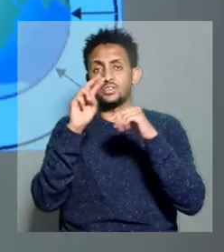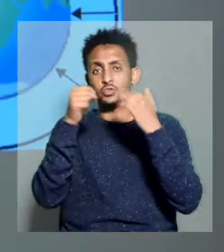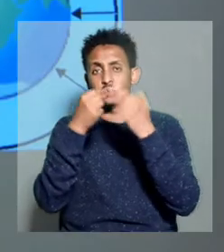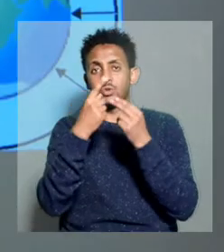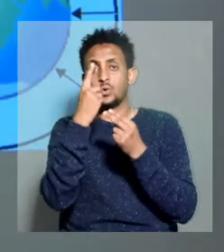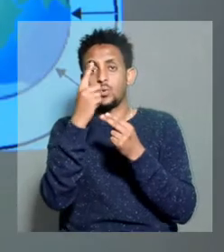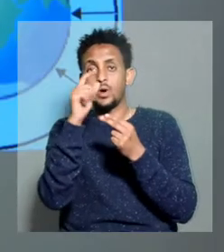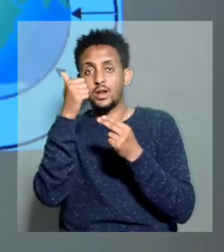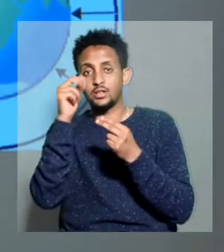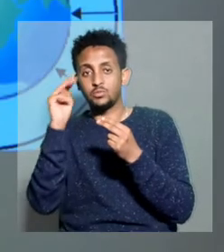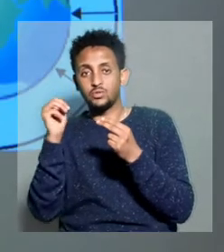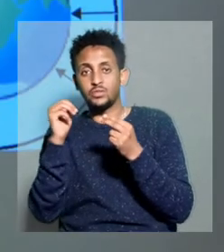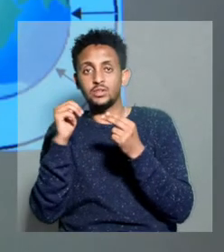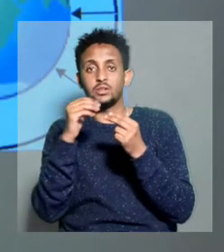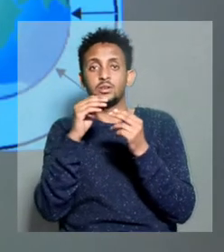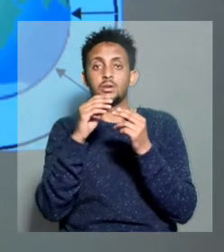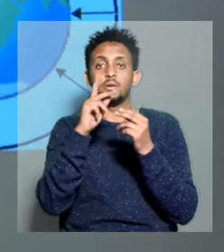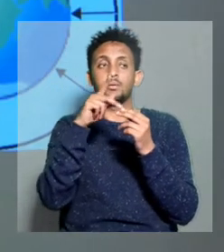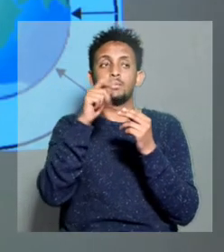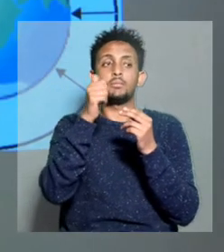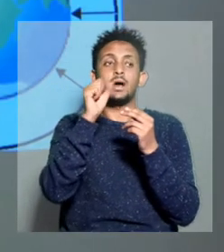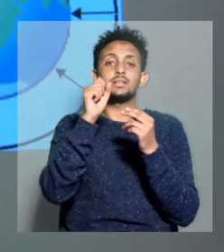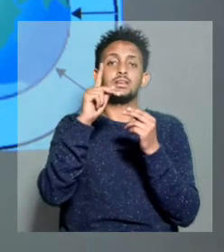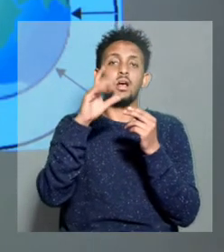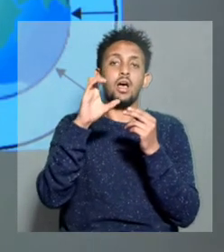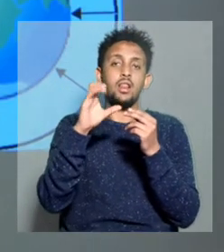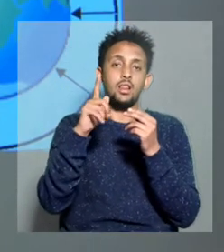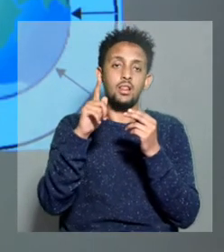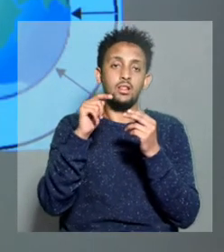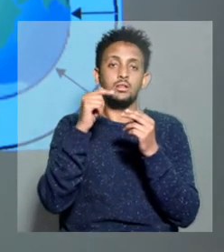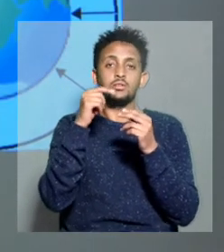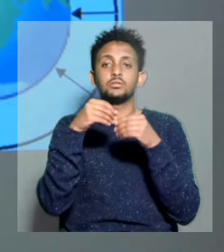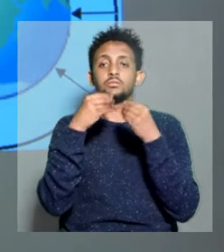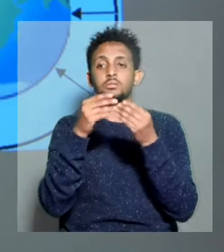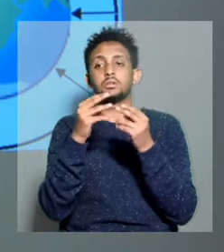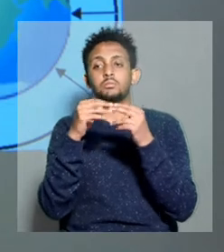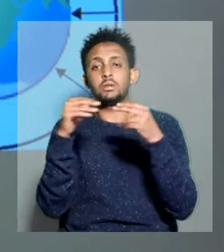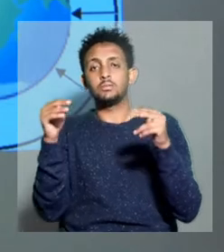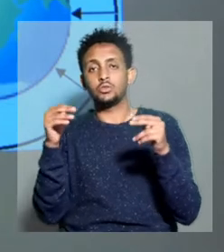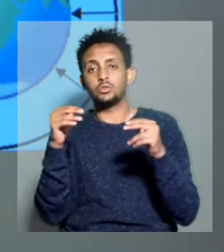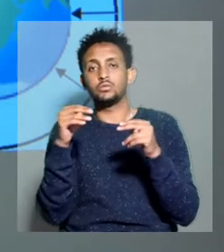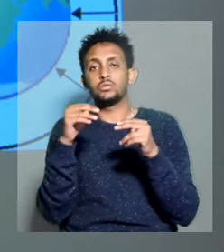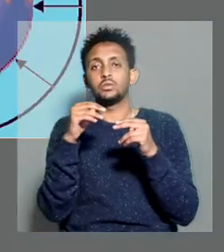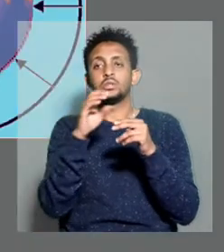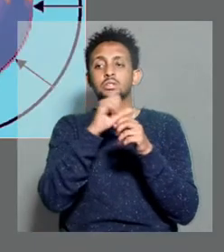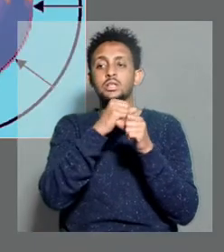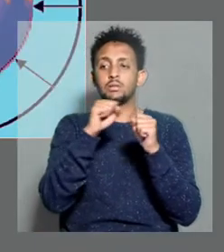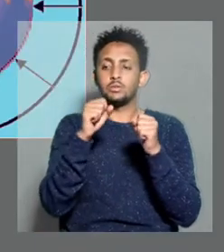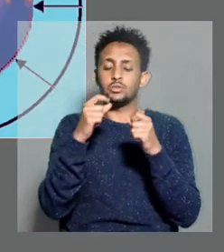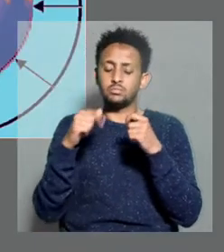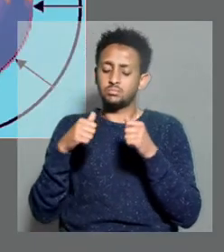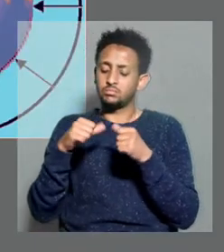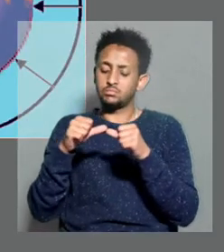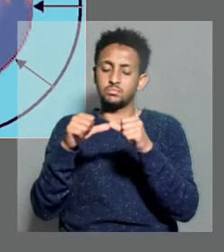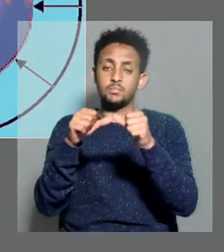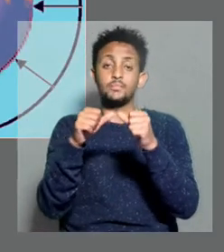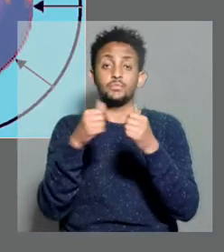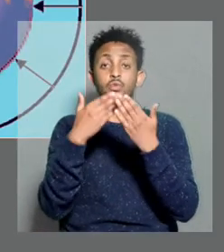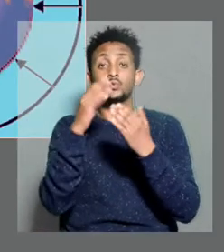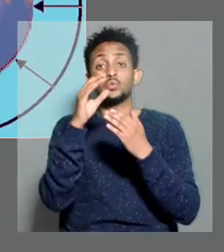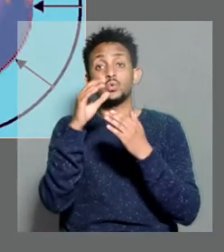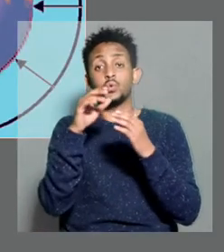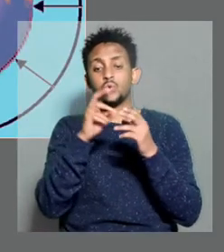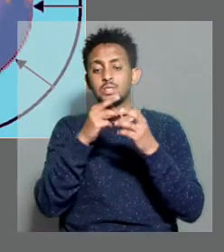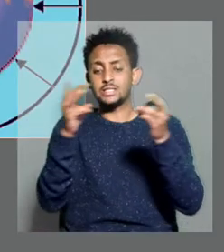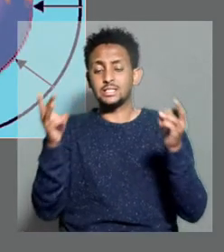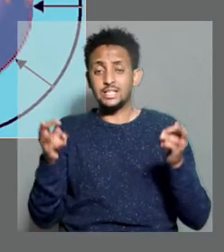One atmosphere, you might use Pascal, you might use torsili, you might use millimeter of mercury, centimeter of mercury, and so on. So at sea level,